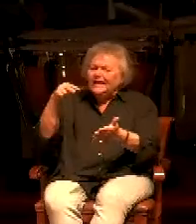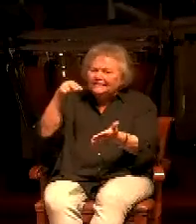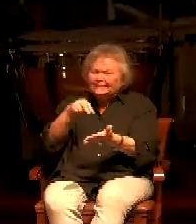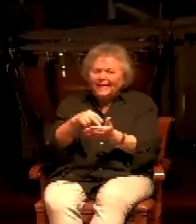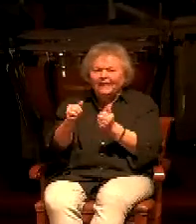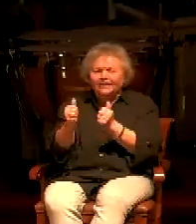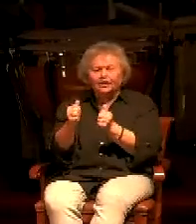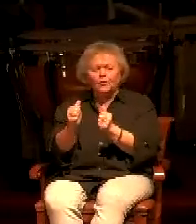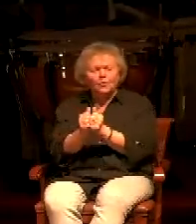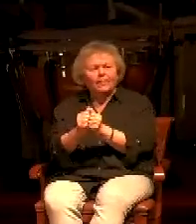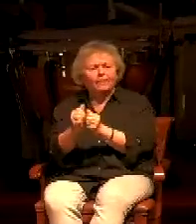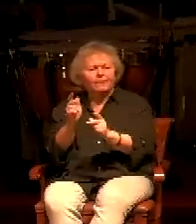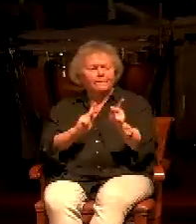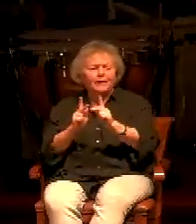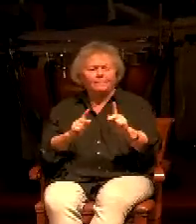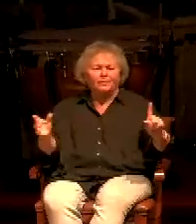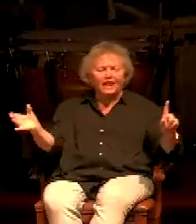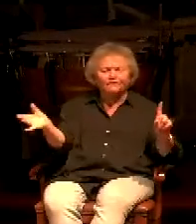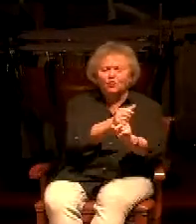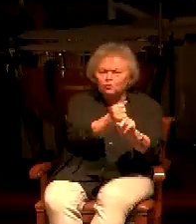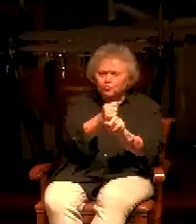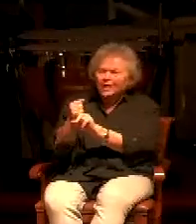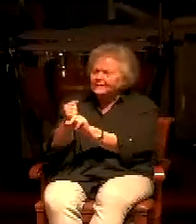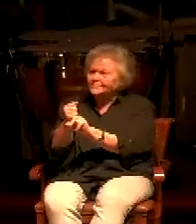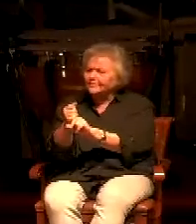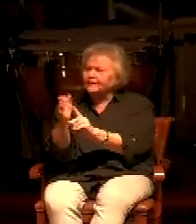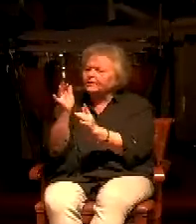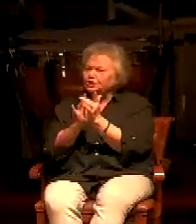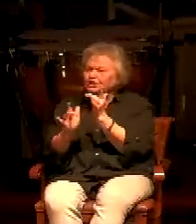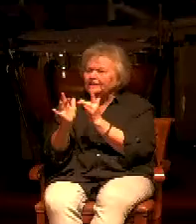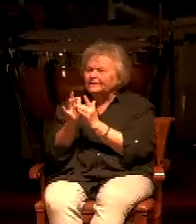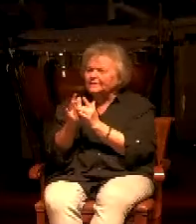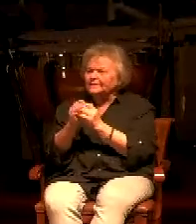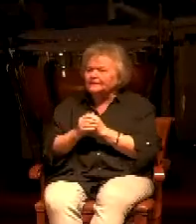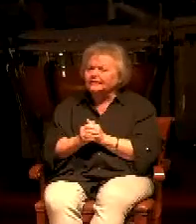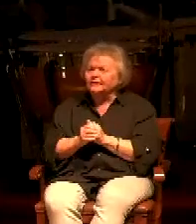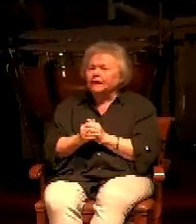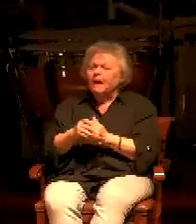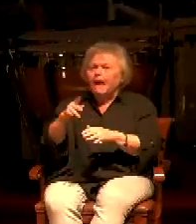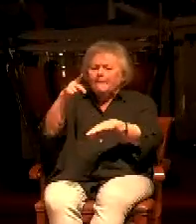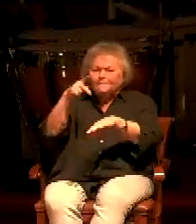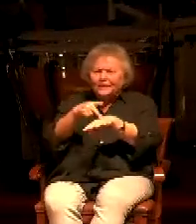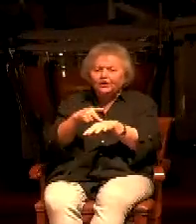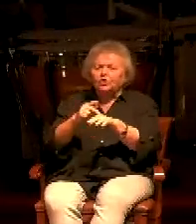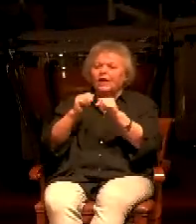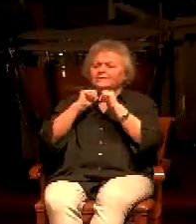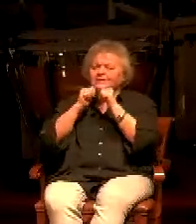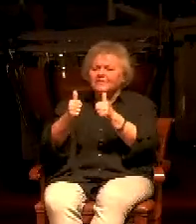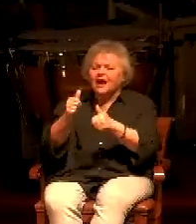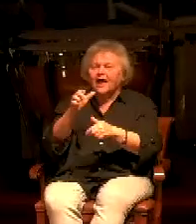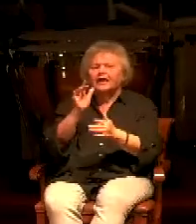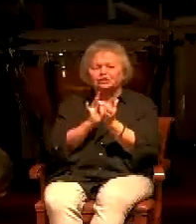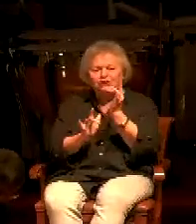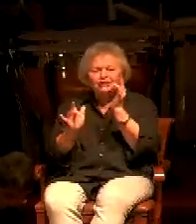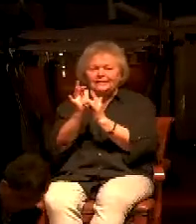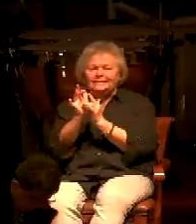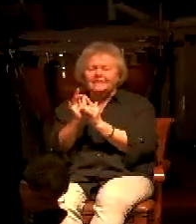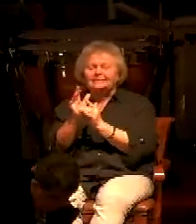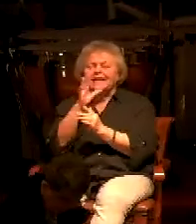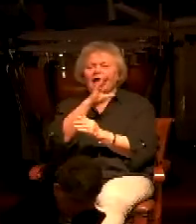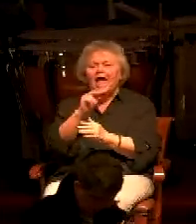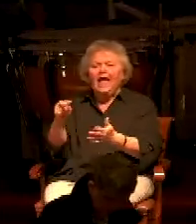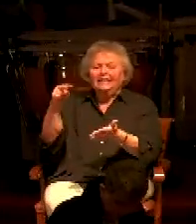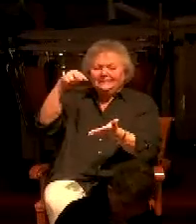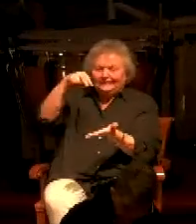in. Peter has switched teams. Peter has denied Christ and stands by the fire with the den of